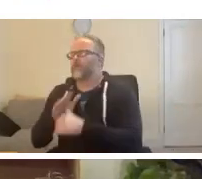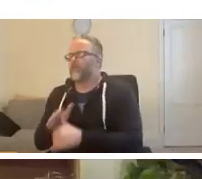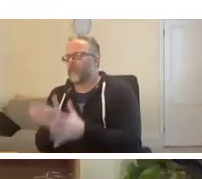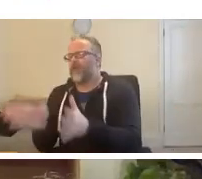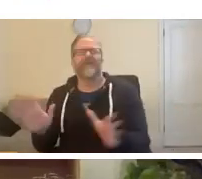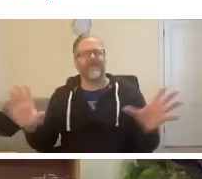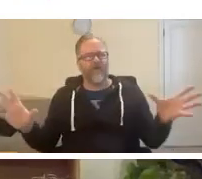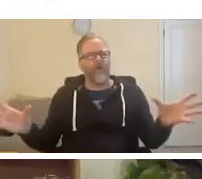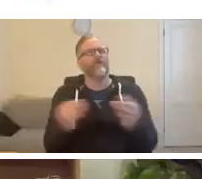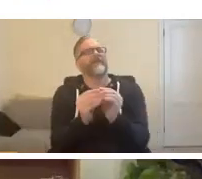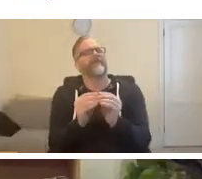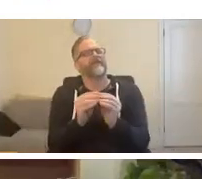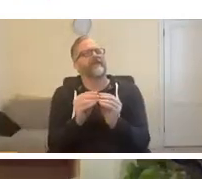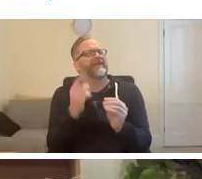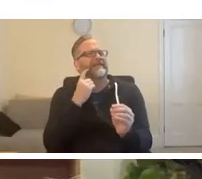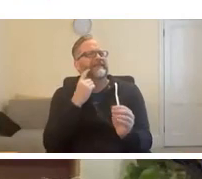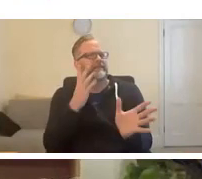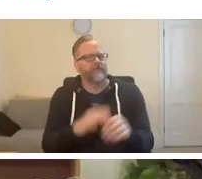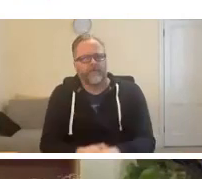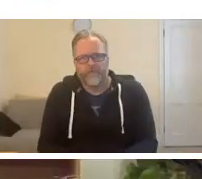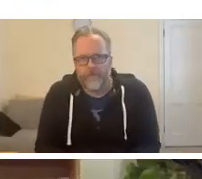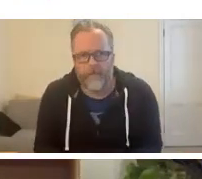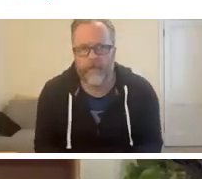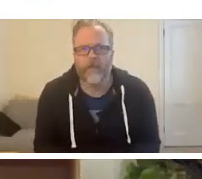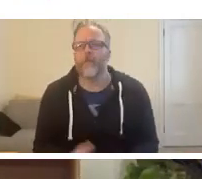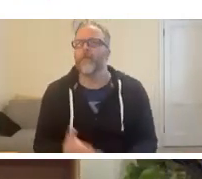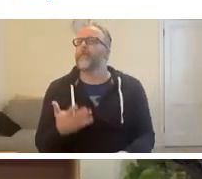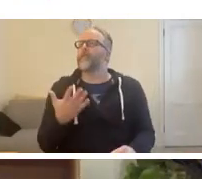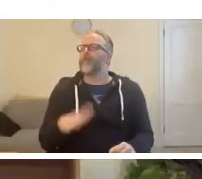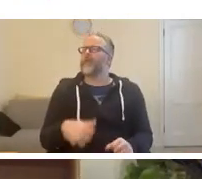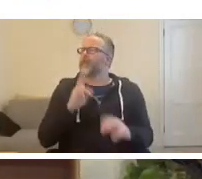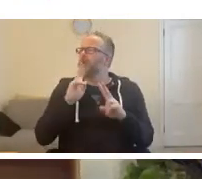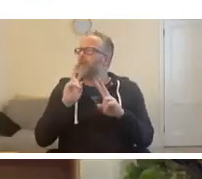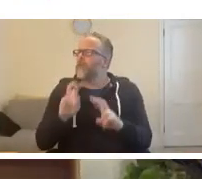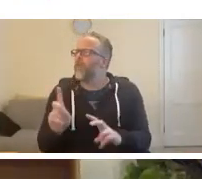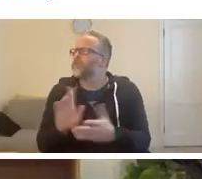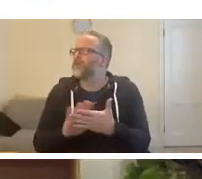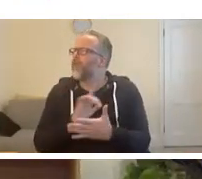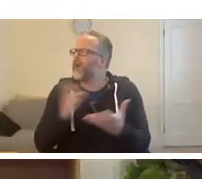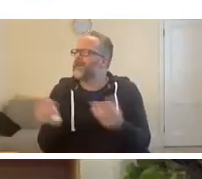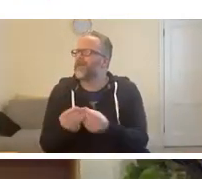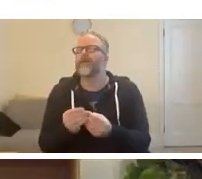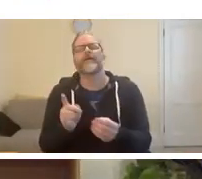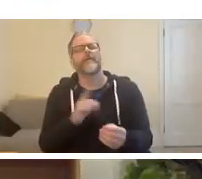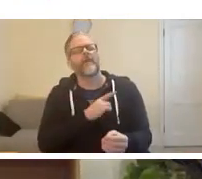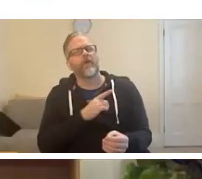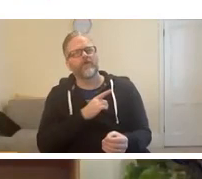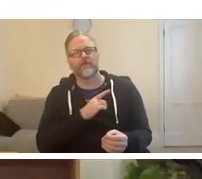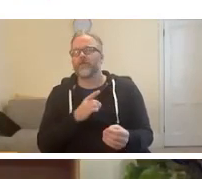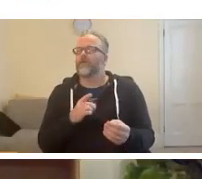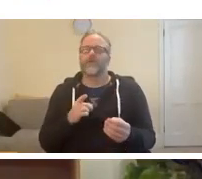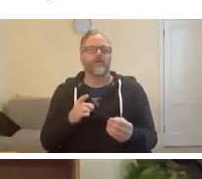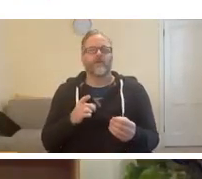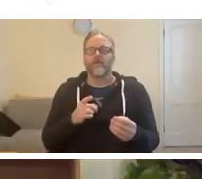talk about it all as one. And when we sort of probed on that a bit, it was the sense that there's so much